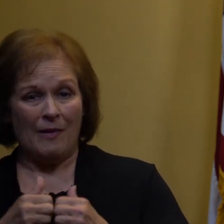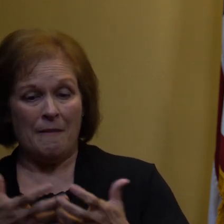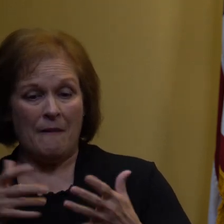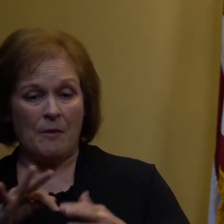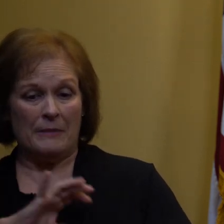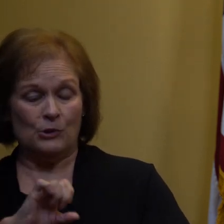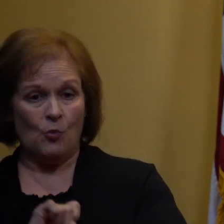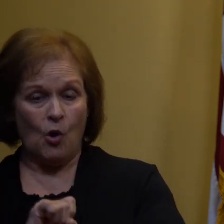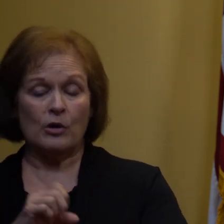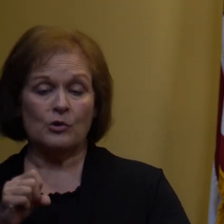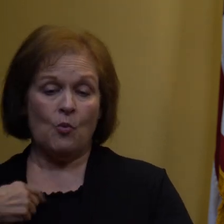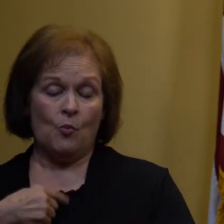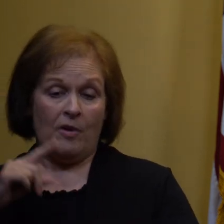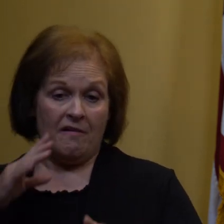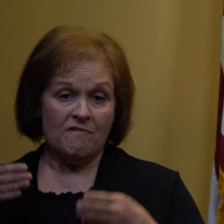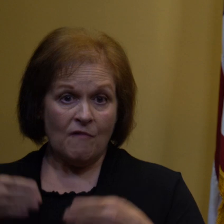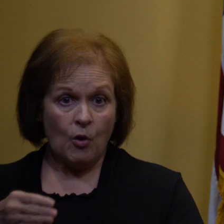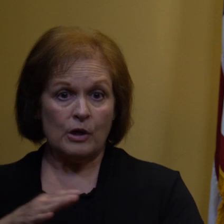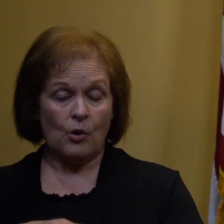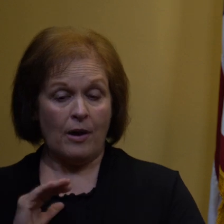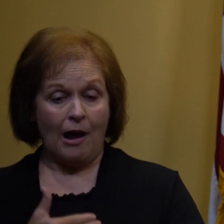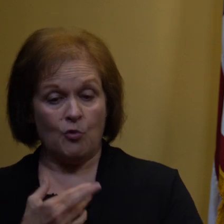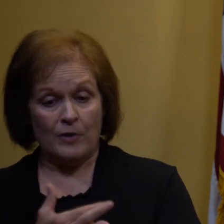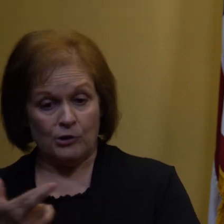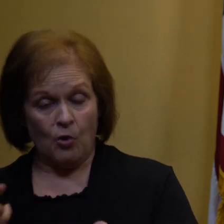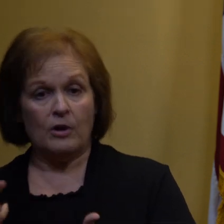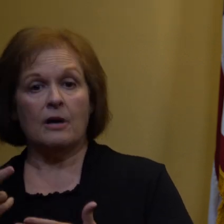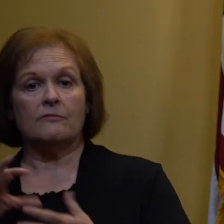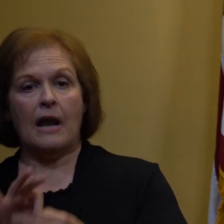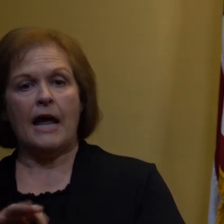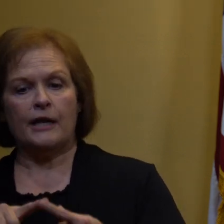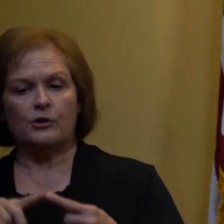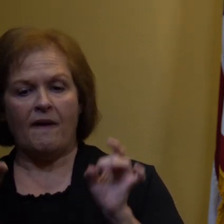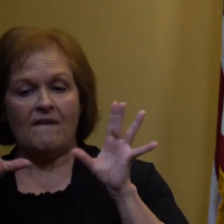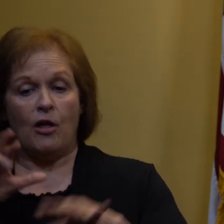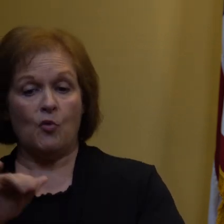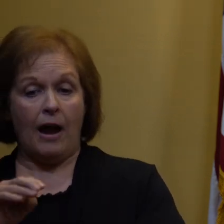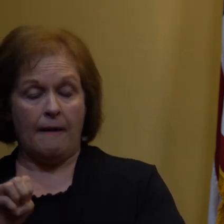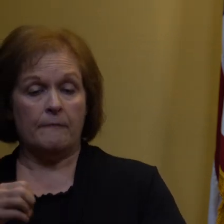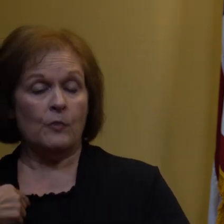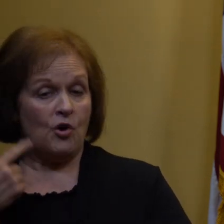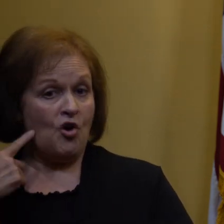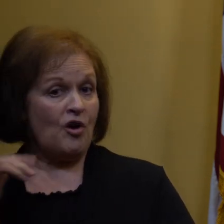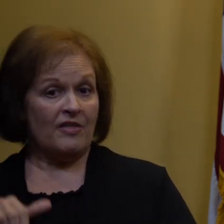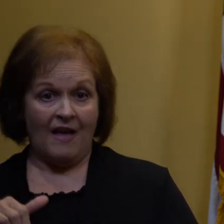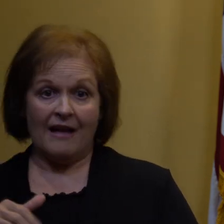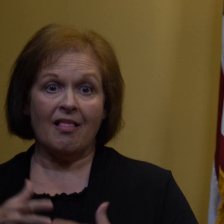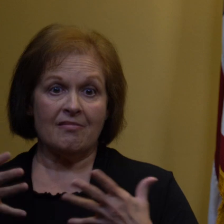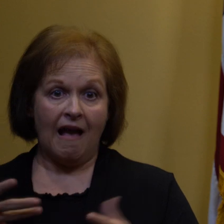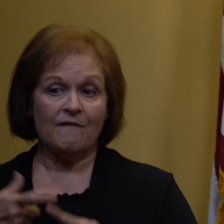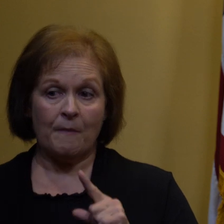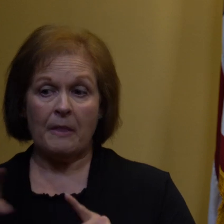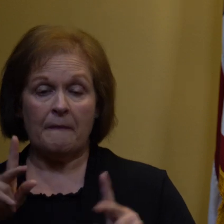are focusing every aspect of our resources on violent crime. We've heard that very loud and clear from